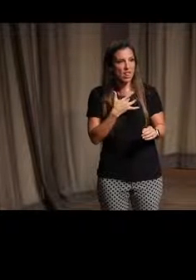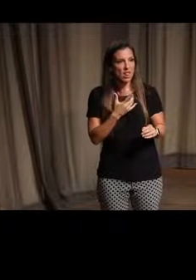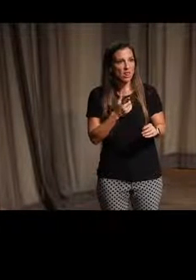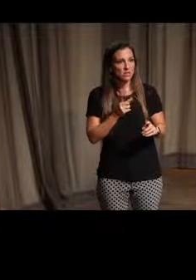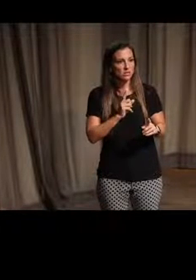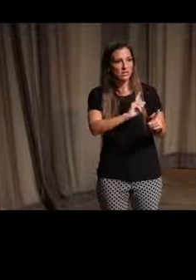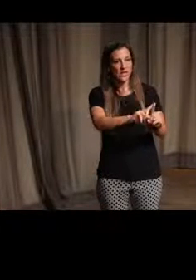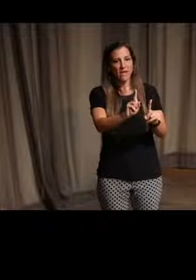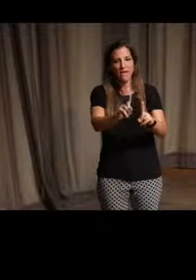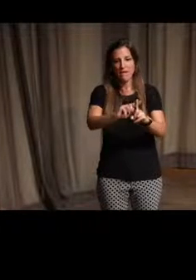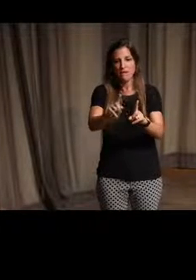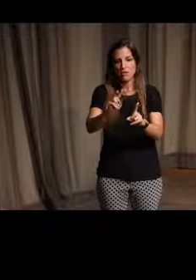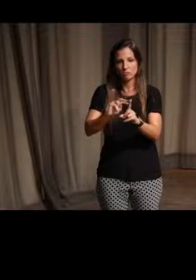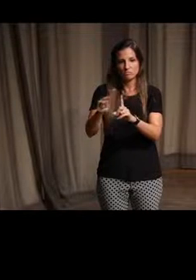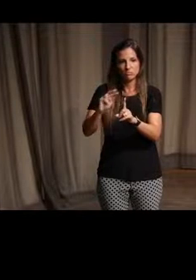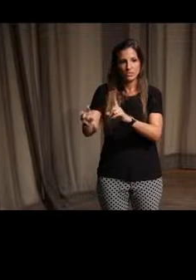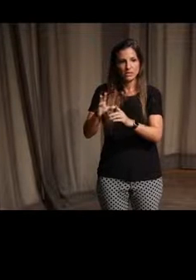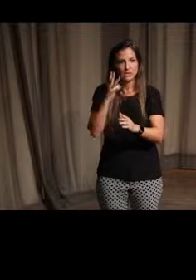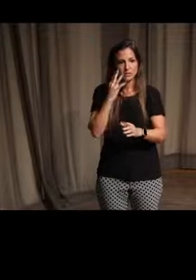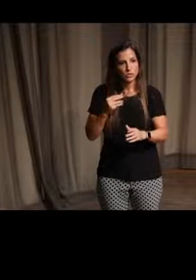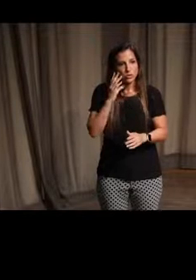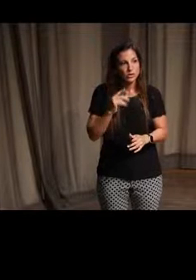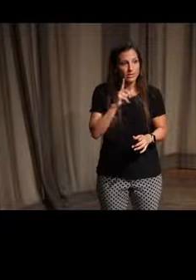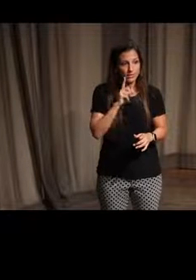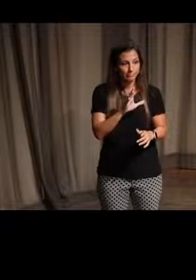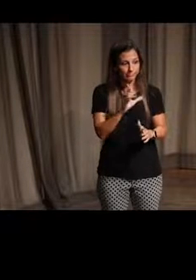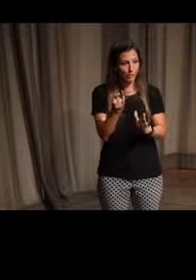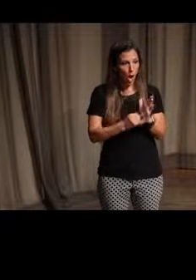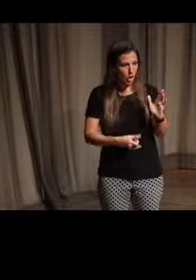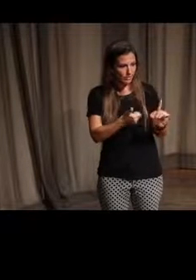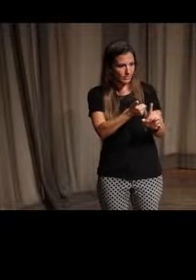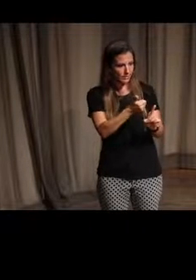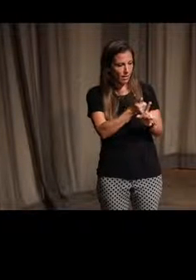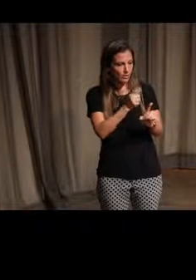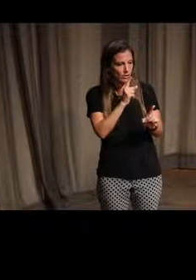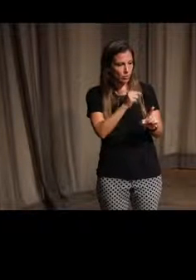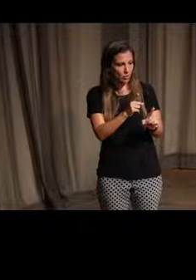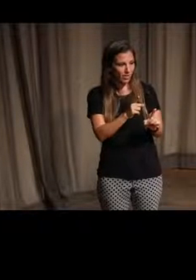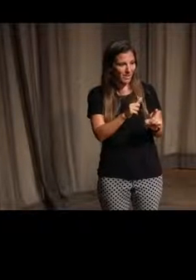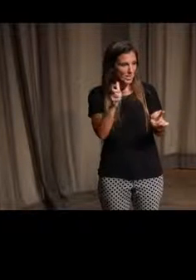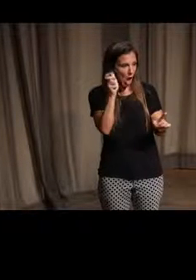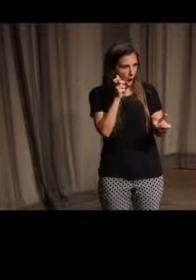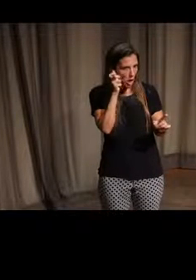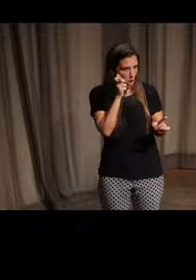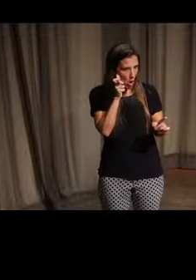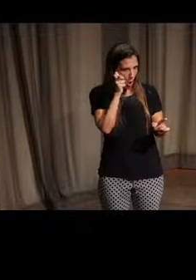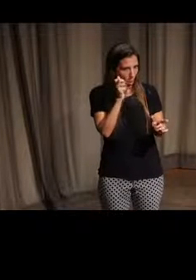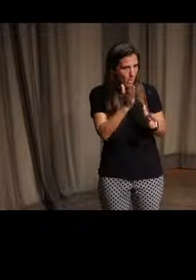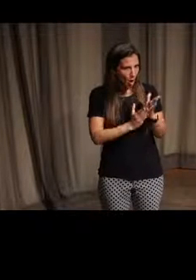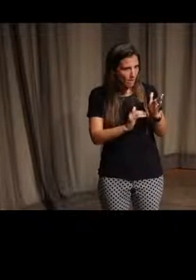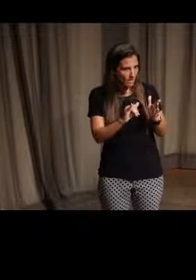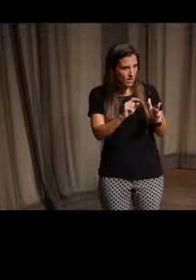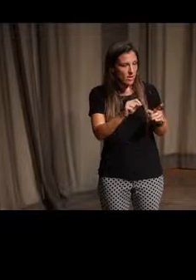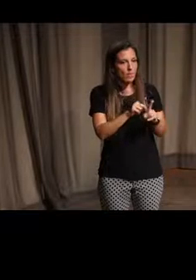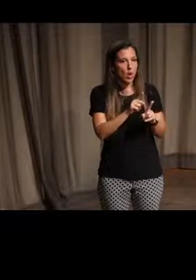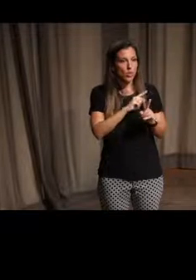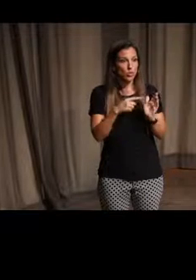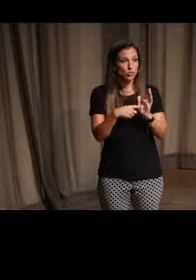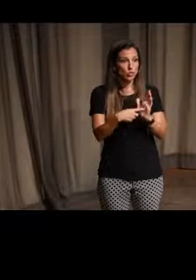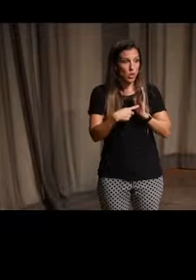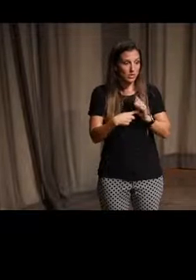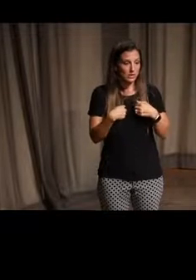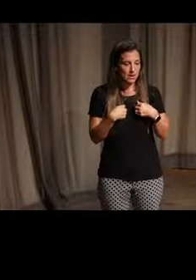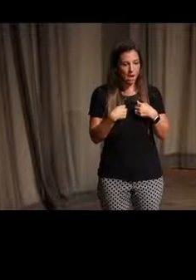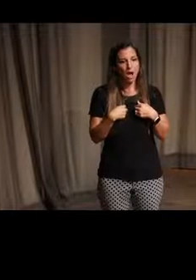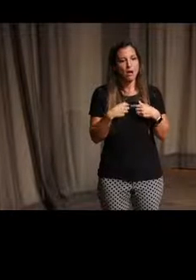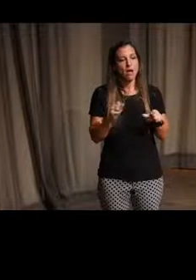different experience from, right? It's a work that's both an audio, there's an audio component, but when you showed it to me,